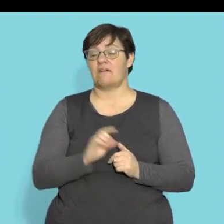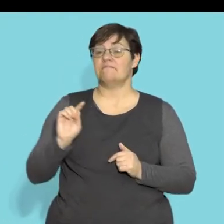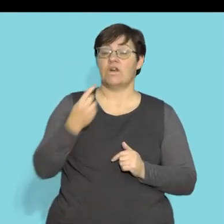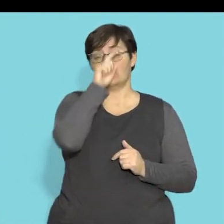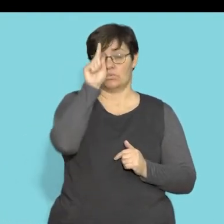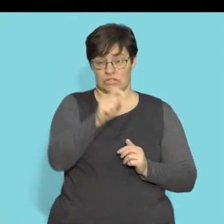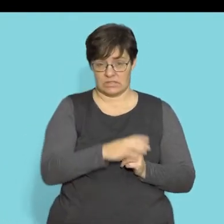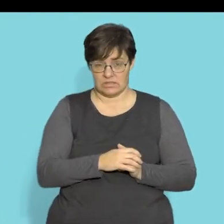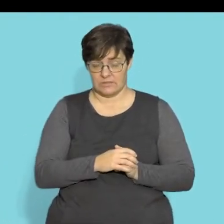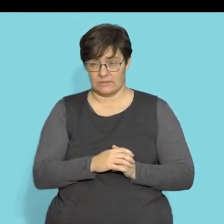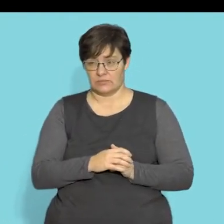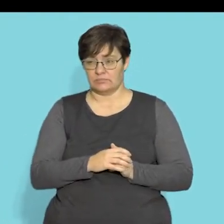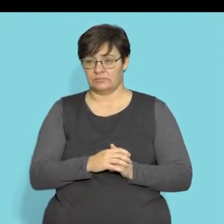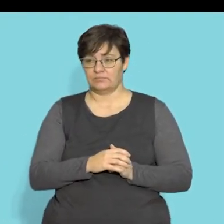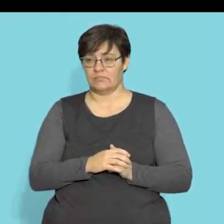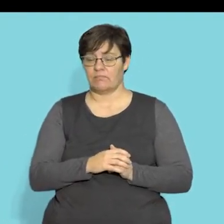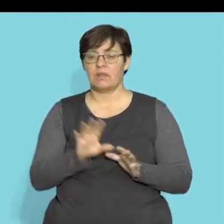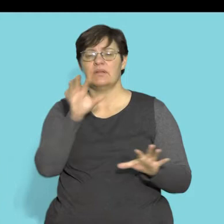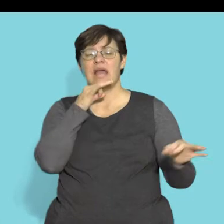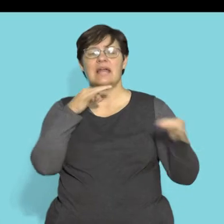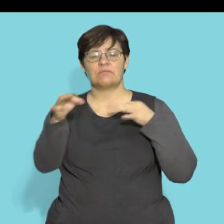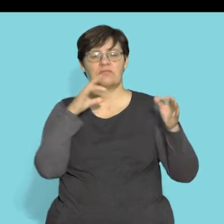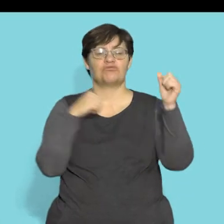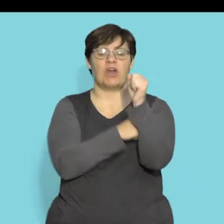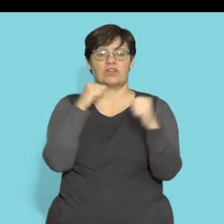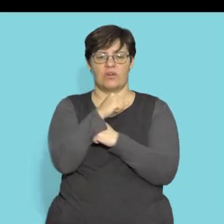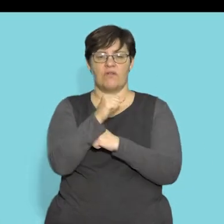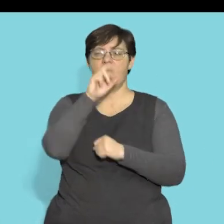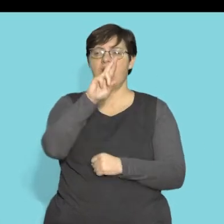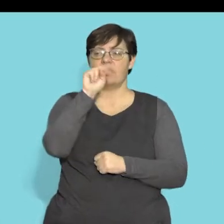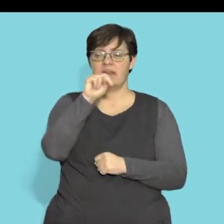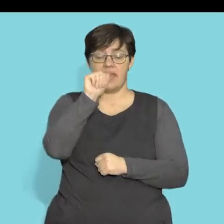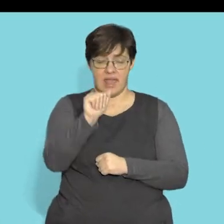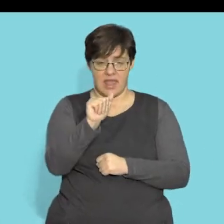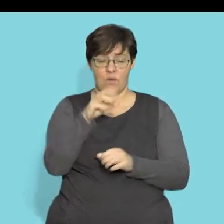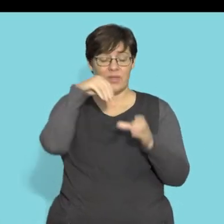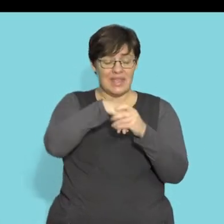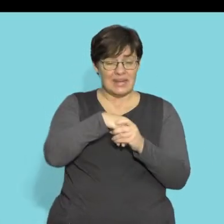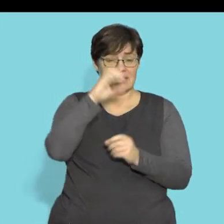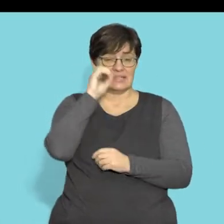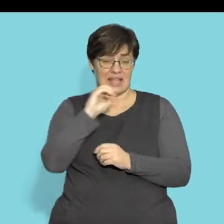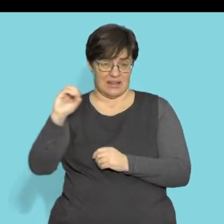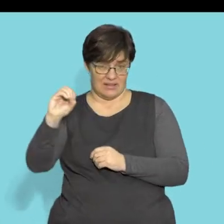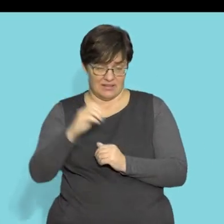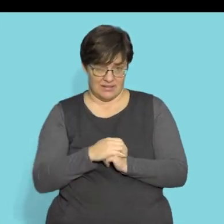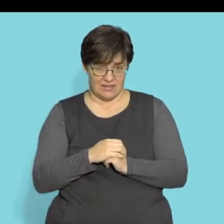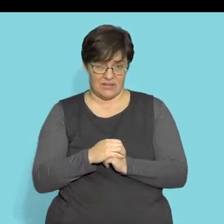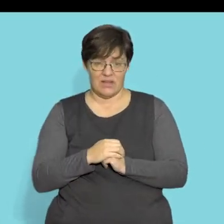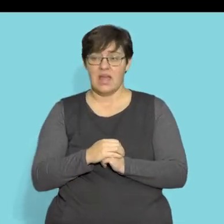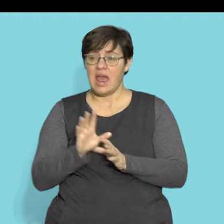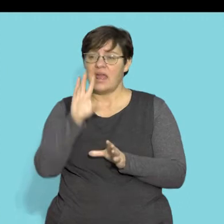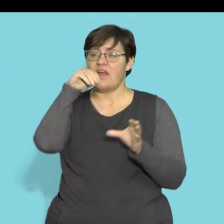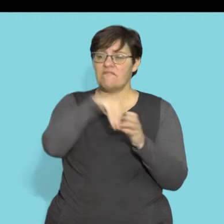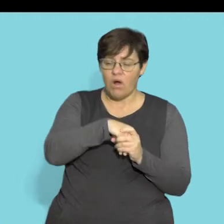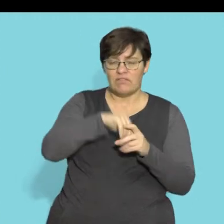So the first question, okay, describe the structure of RNA in a cell and